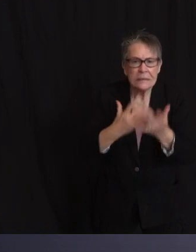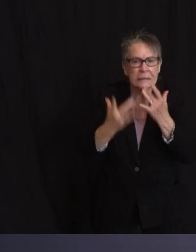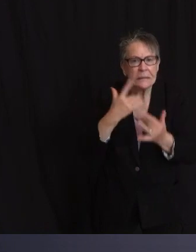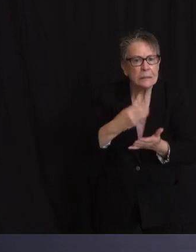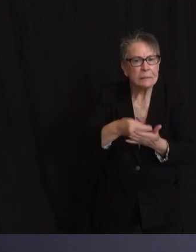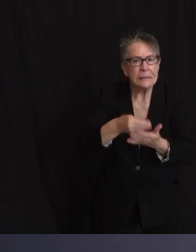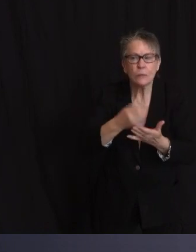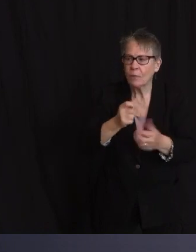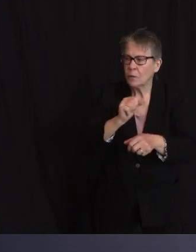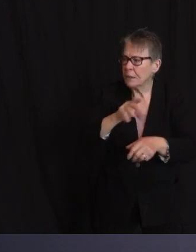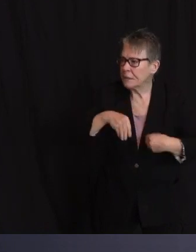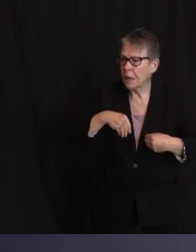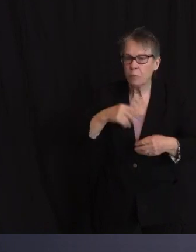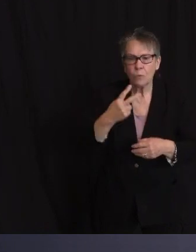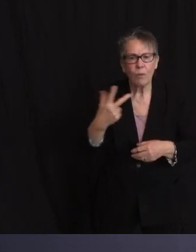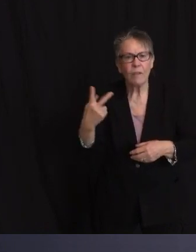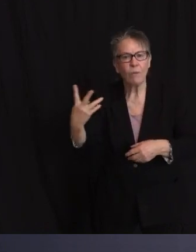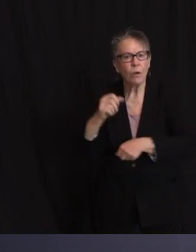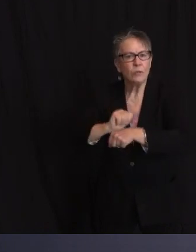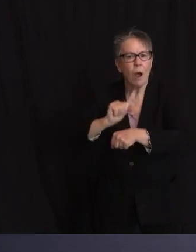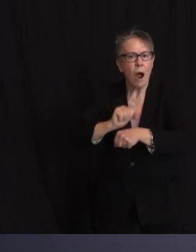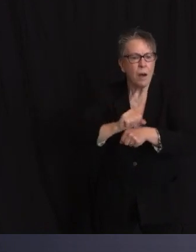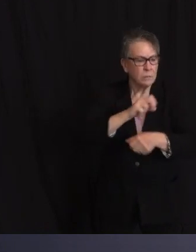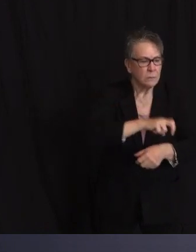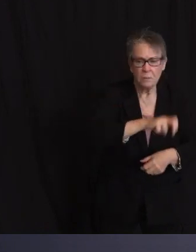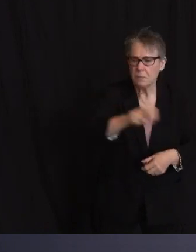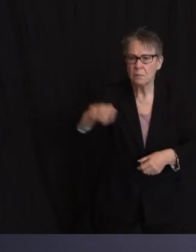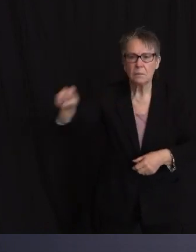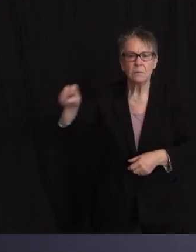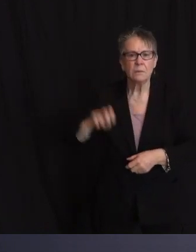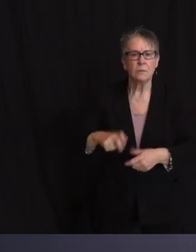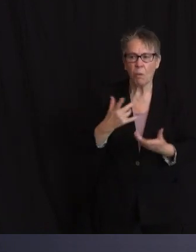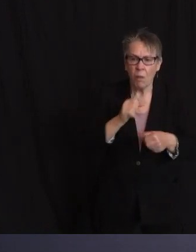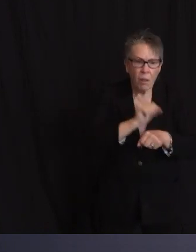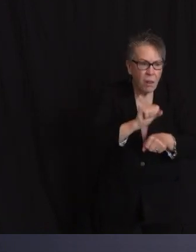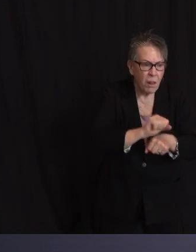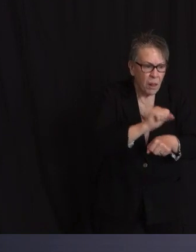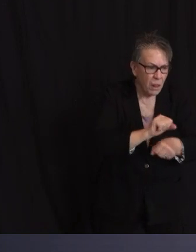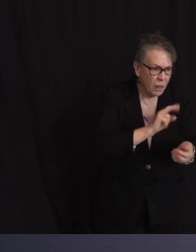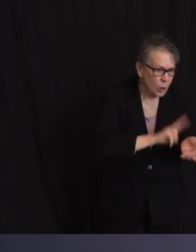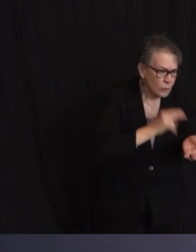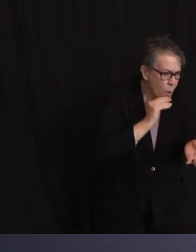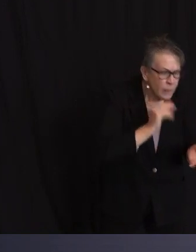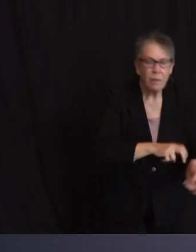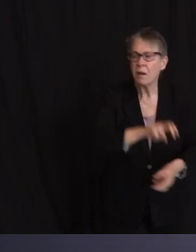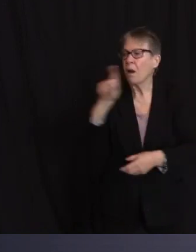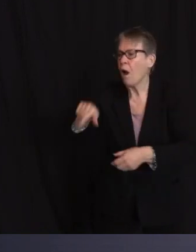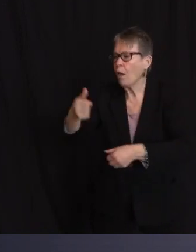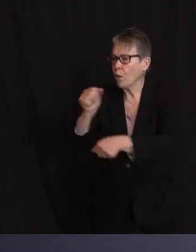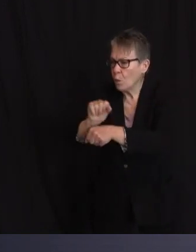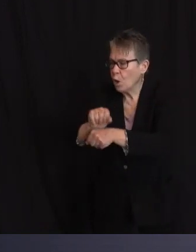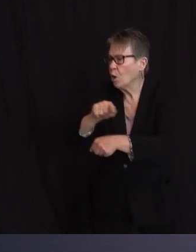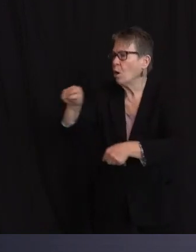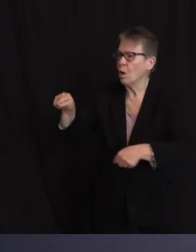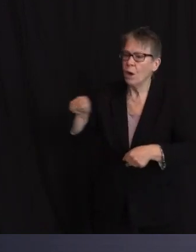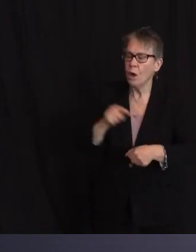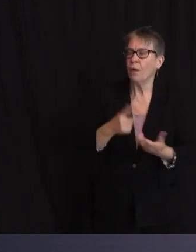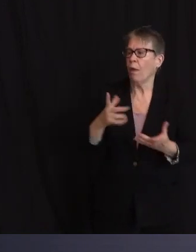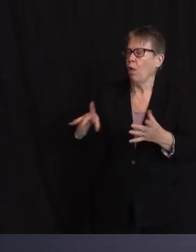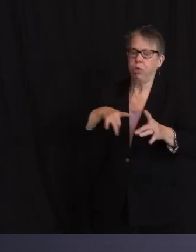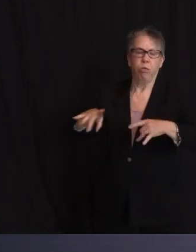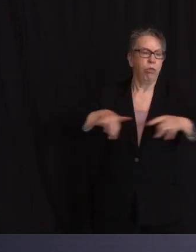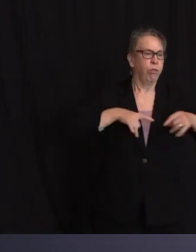they're working their little hearts to the bone here, just trying to survive. What I'd rather do is take better care of